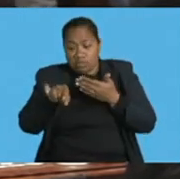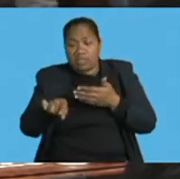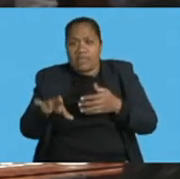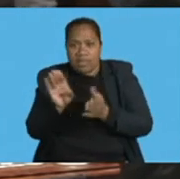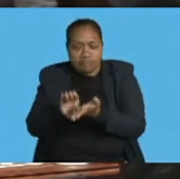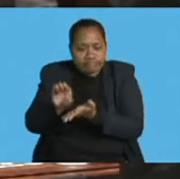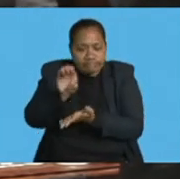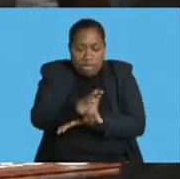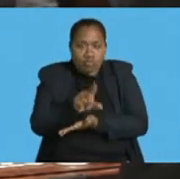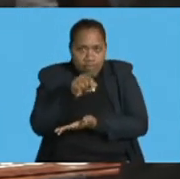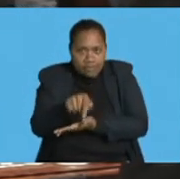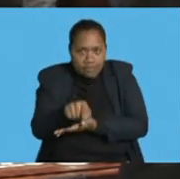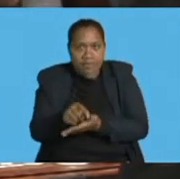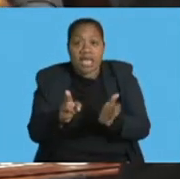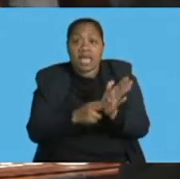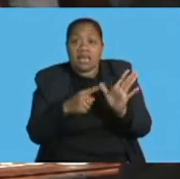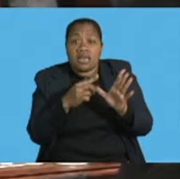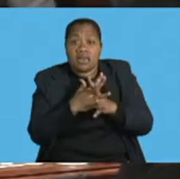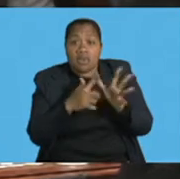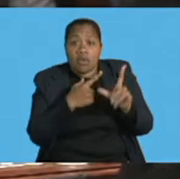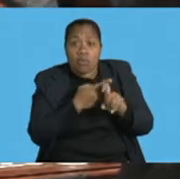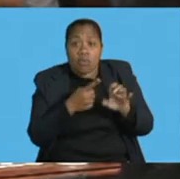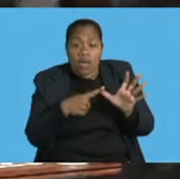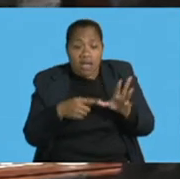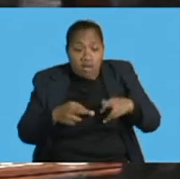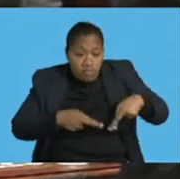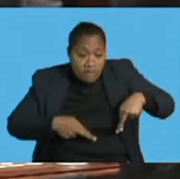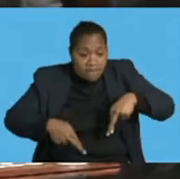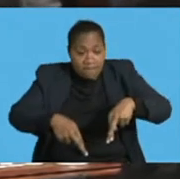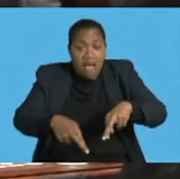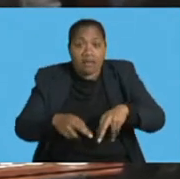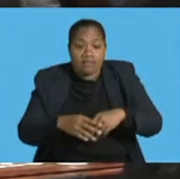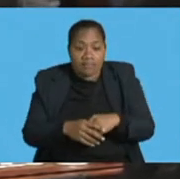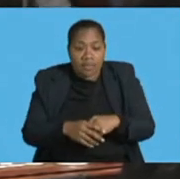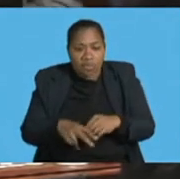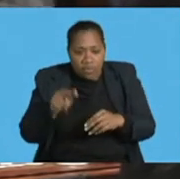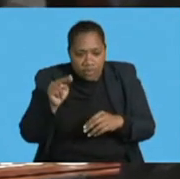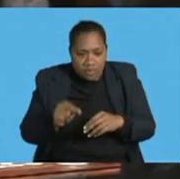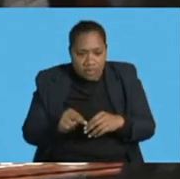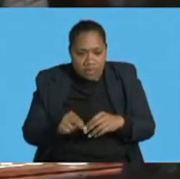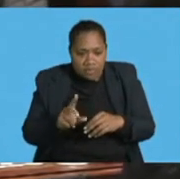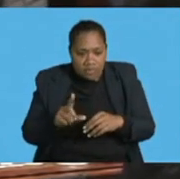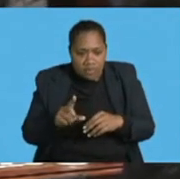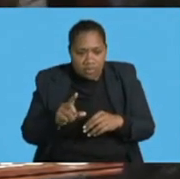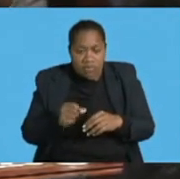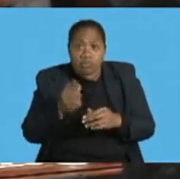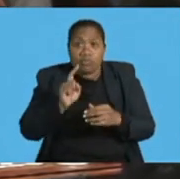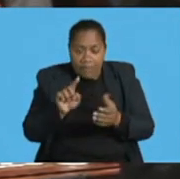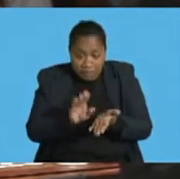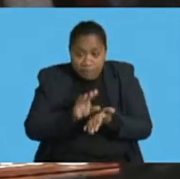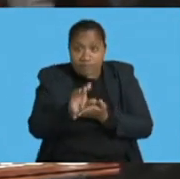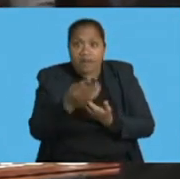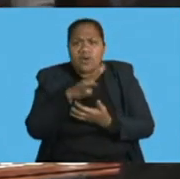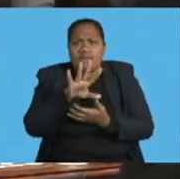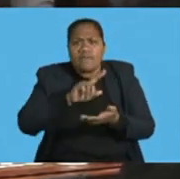impact assessment. Nawaka River alignment, at the moment, we need to do an EIA, and $45,000 has been allocated